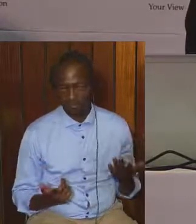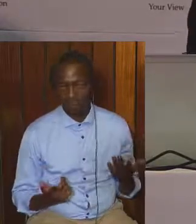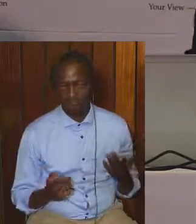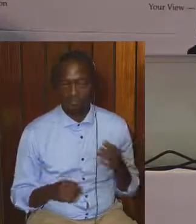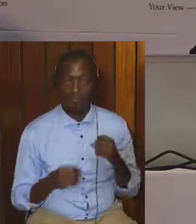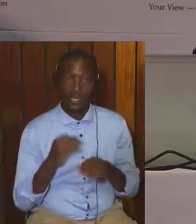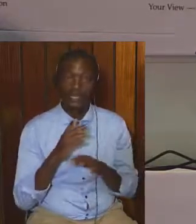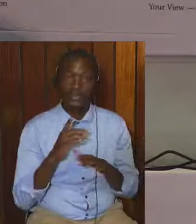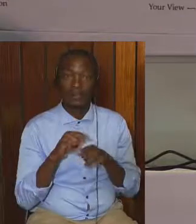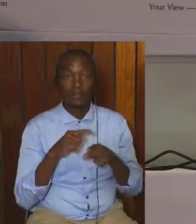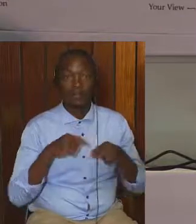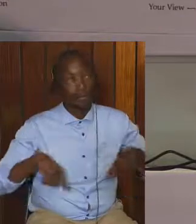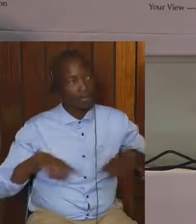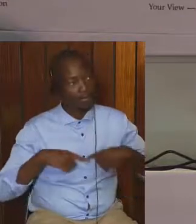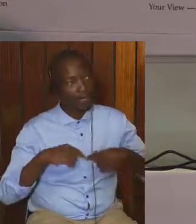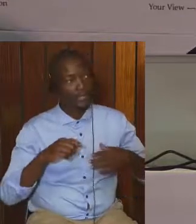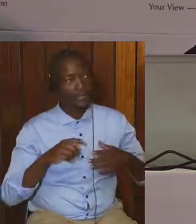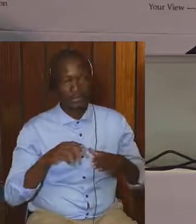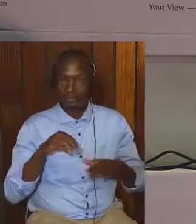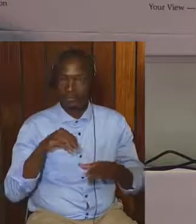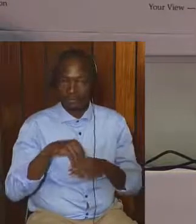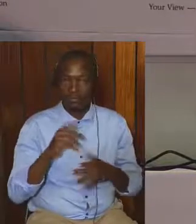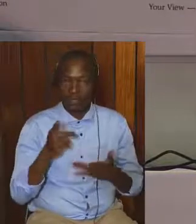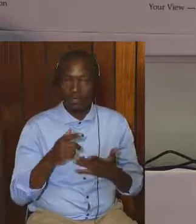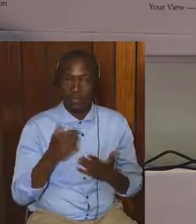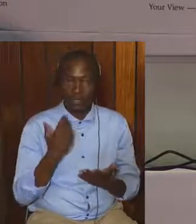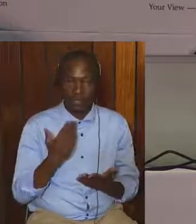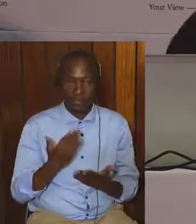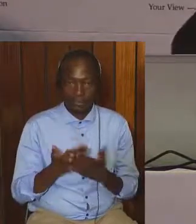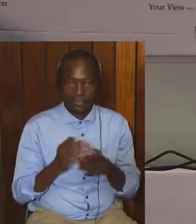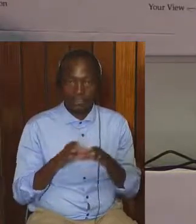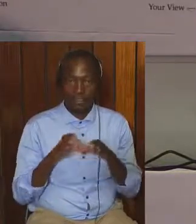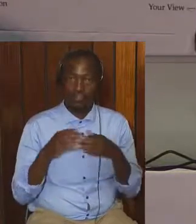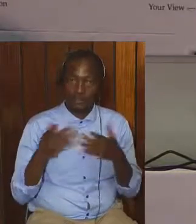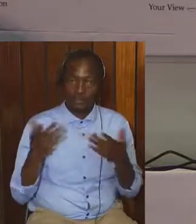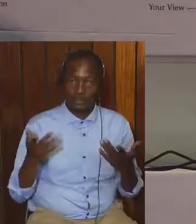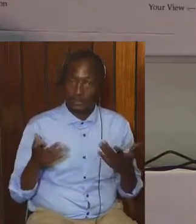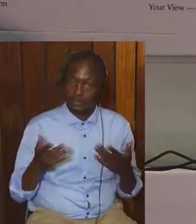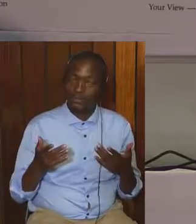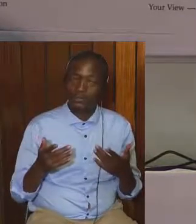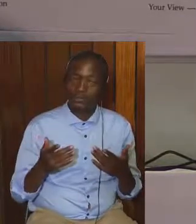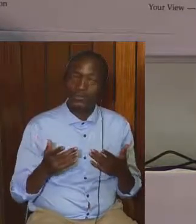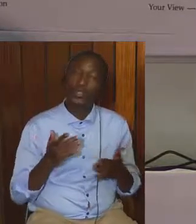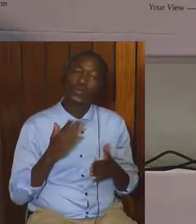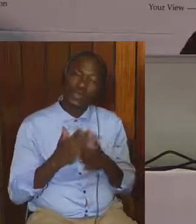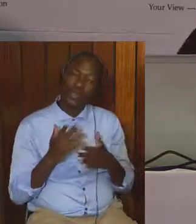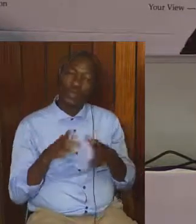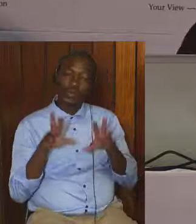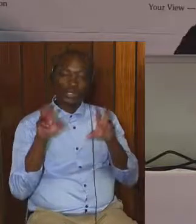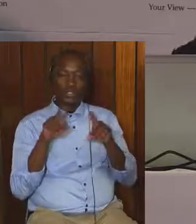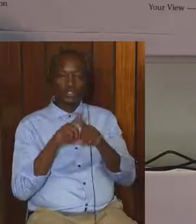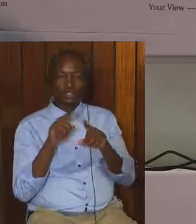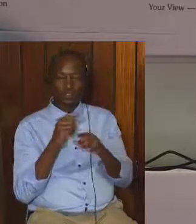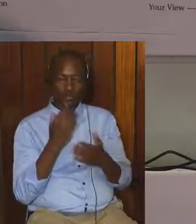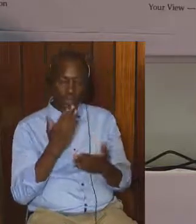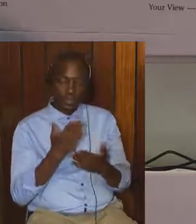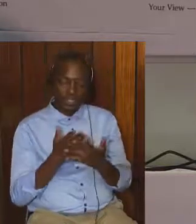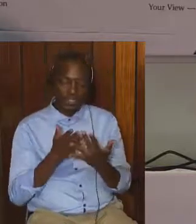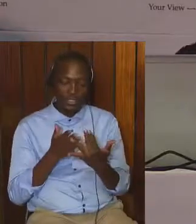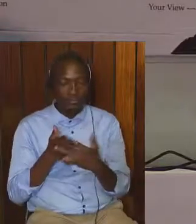us here serve on that petitions standing committee, and we deal with some of these issues like that, where there's petitions that come